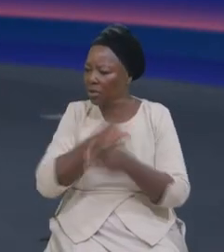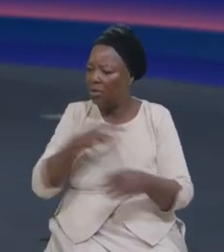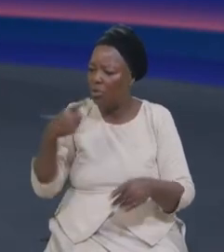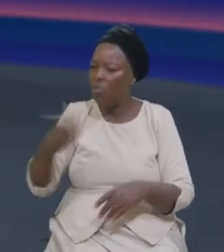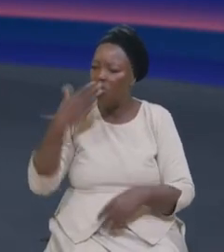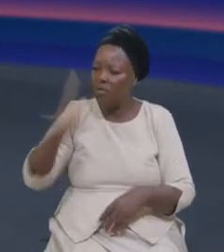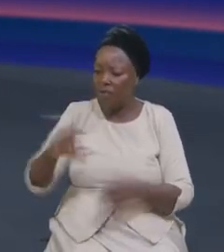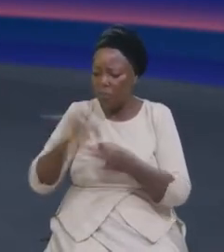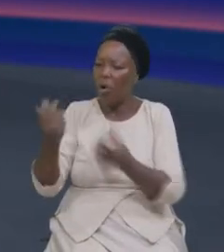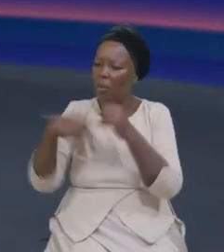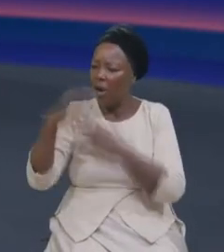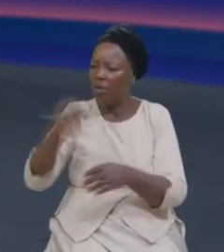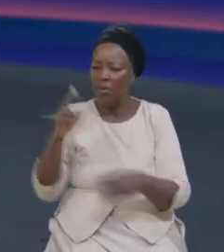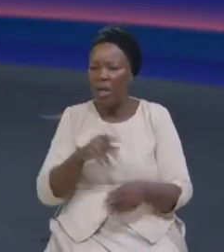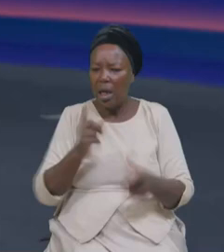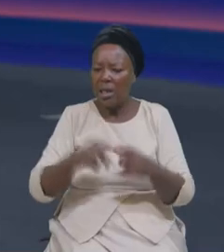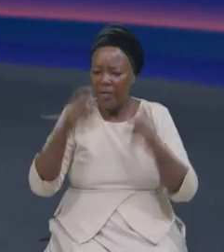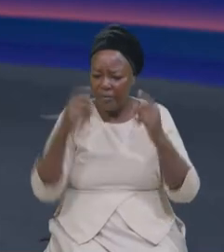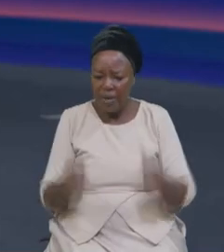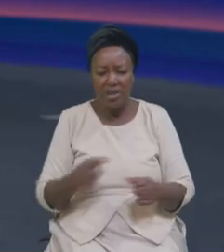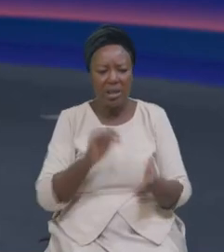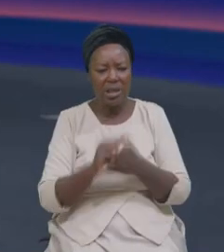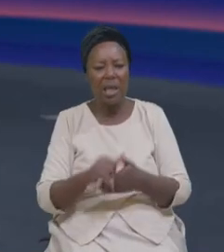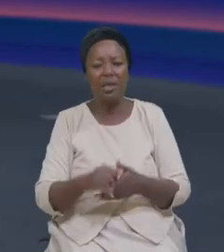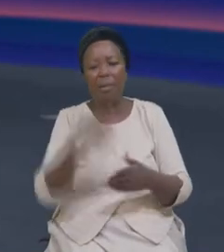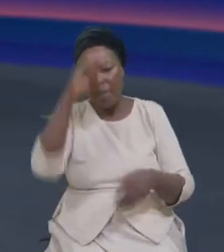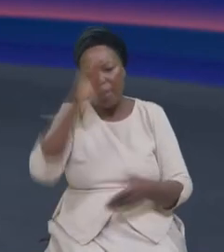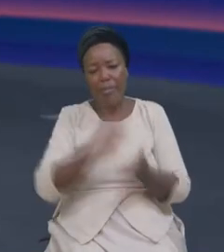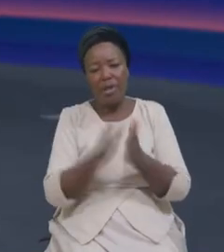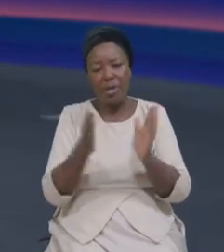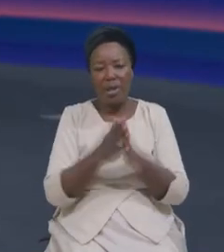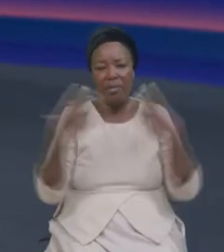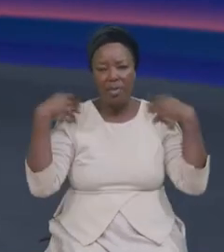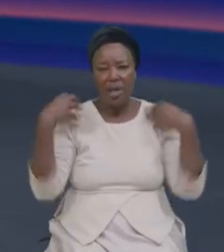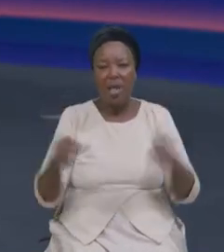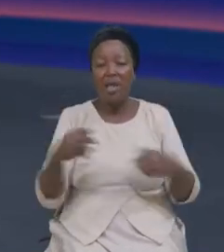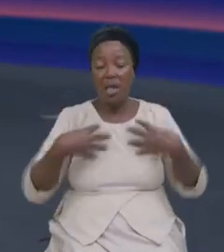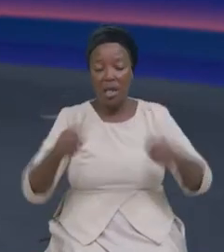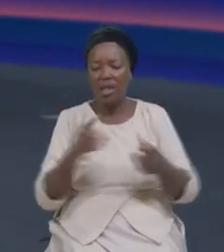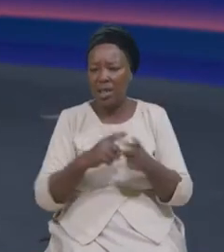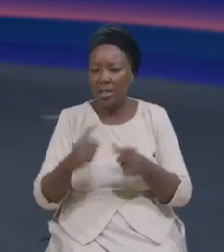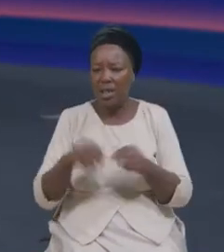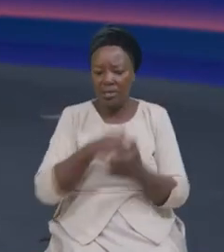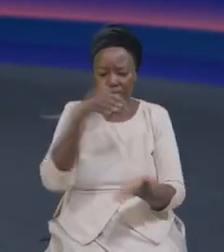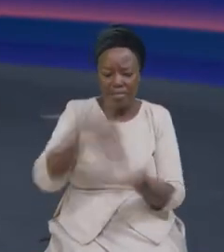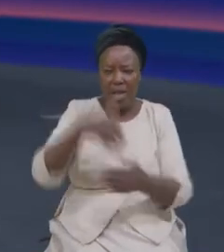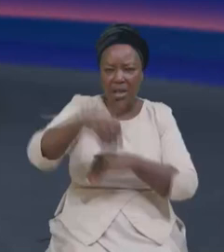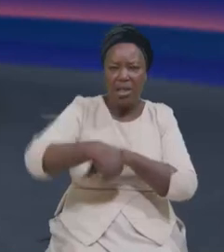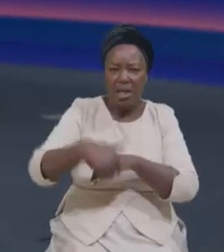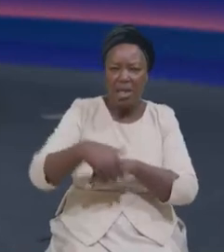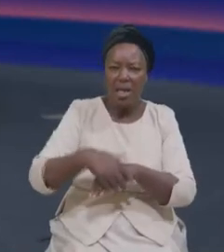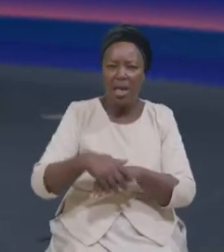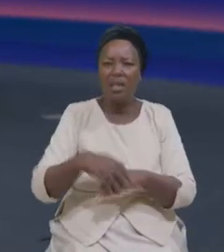beat them, and then at midnight, the midnight of sorrow, the midnight when everybody was asleep, but they were awake,